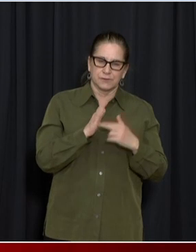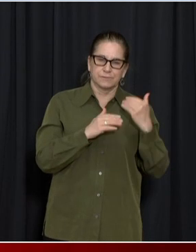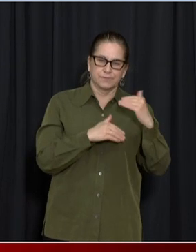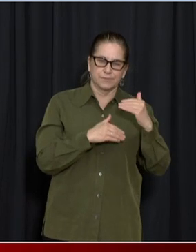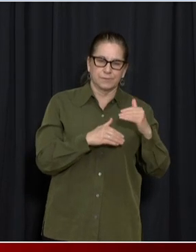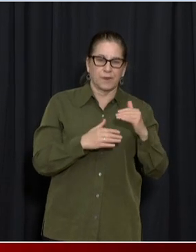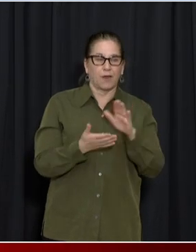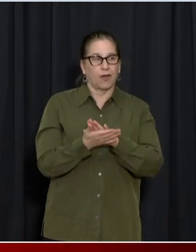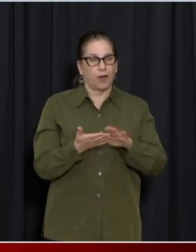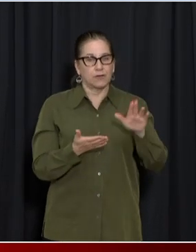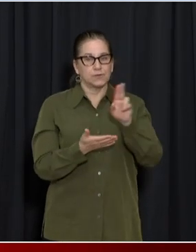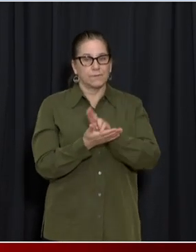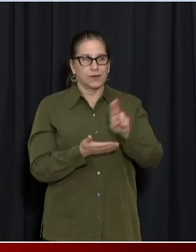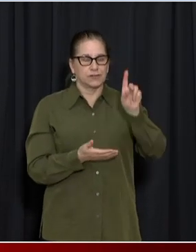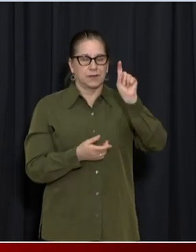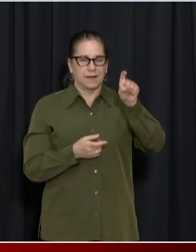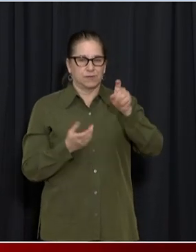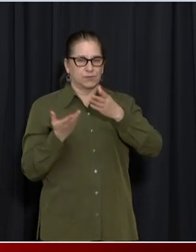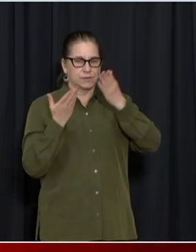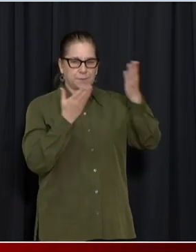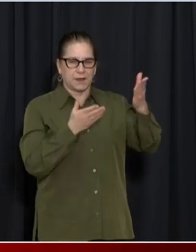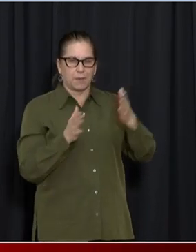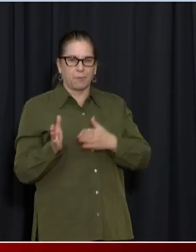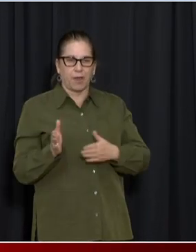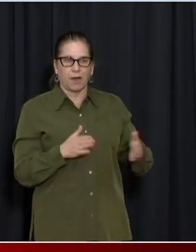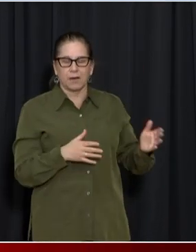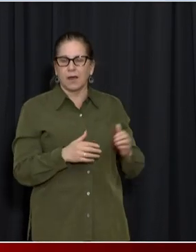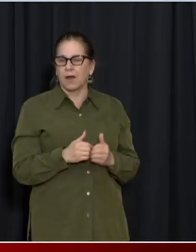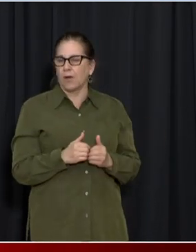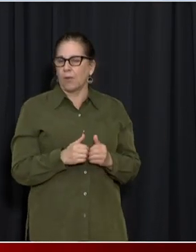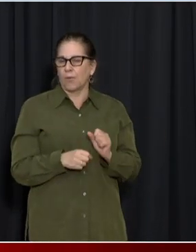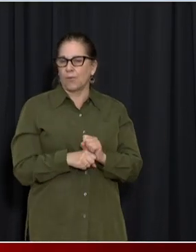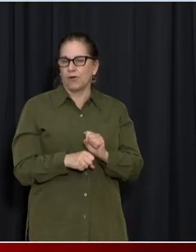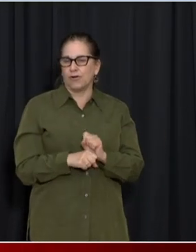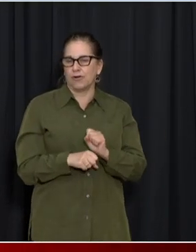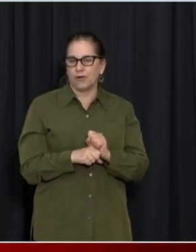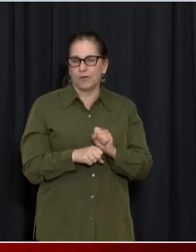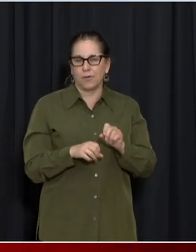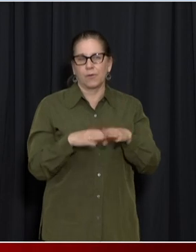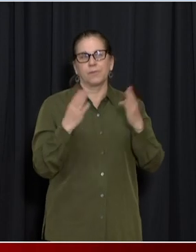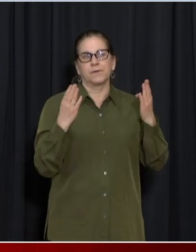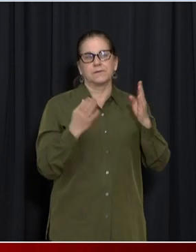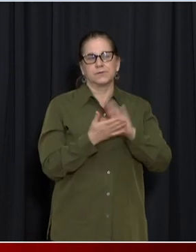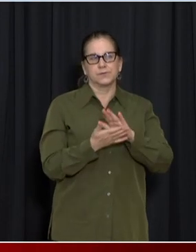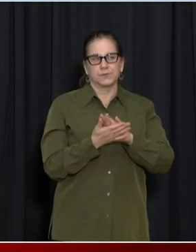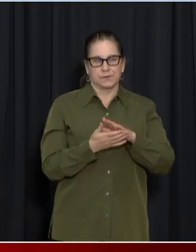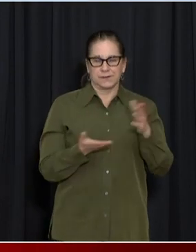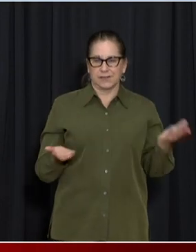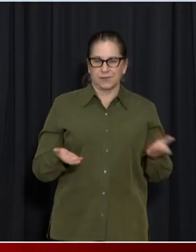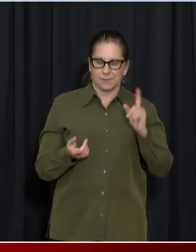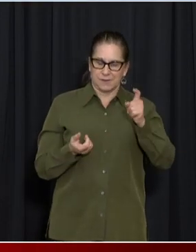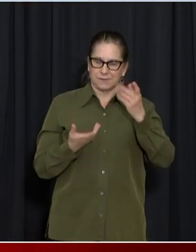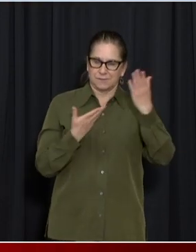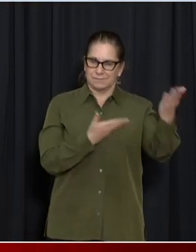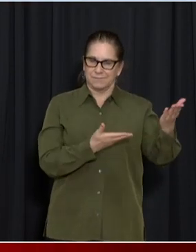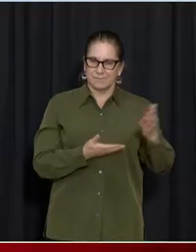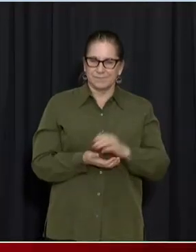DC prior to reopening. Now, I'd like to turn to Lindsay to walk through the Engage and Access Services